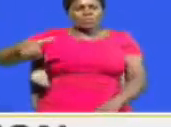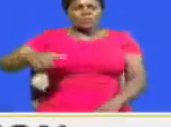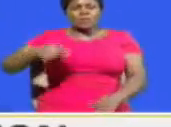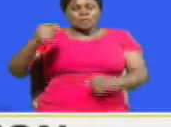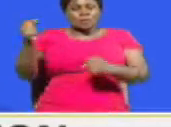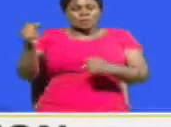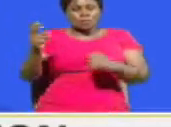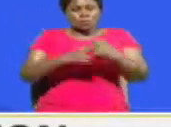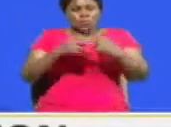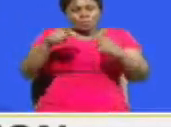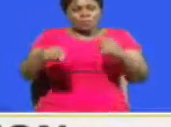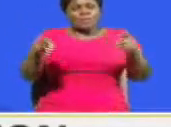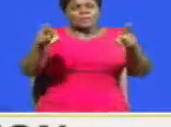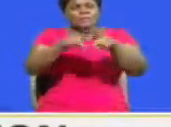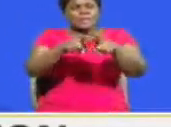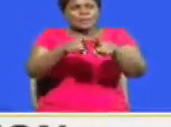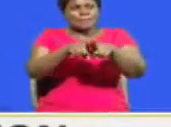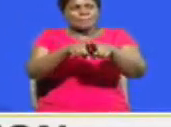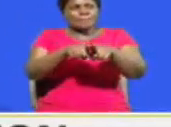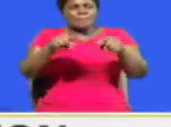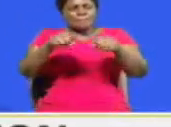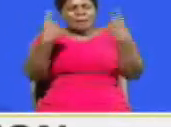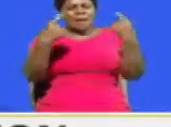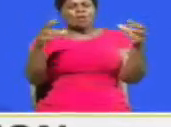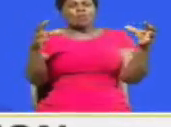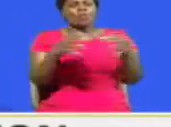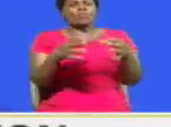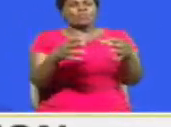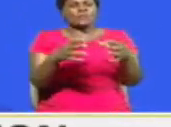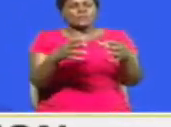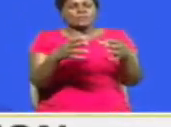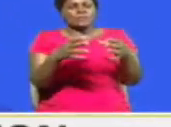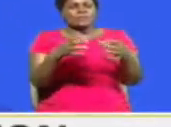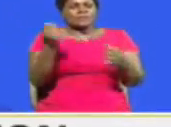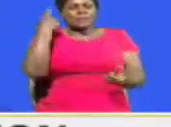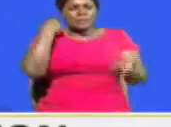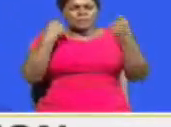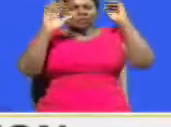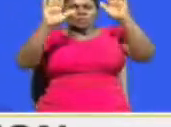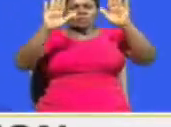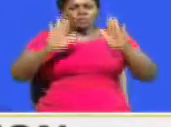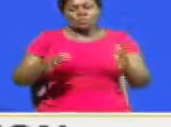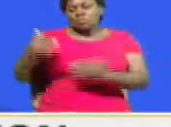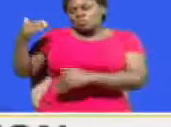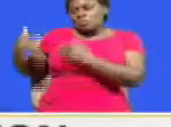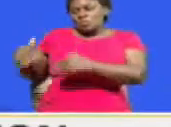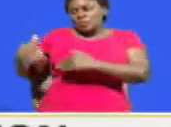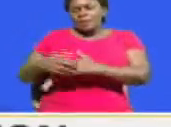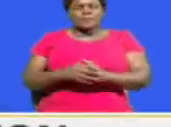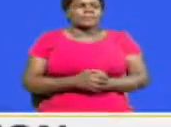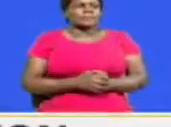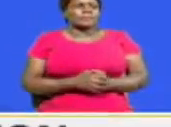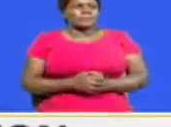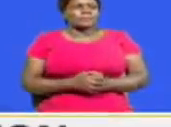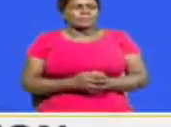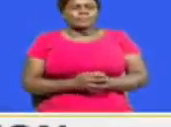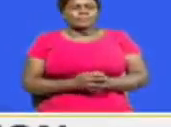July this year, there was another clash between the communities at the Kiricho-Kisumu border.